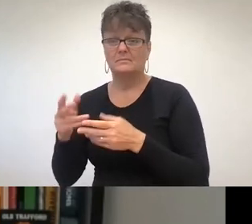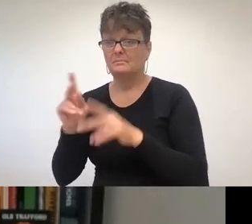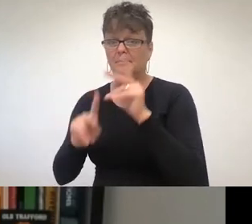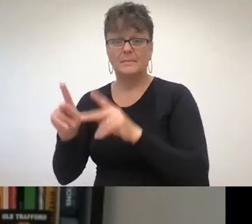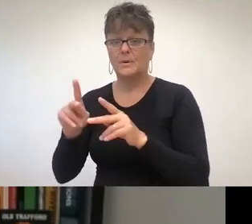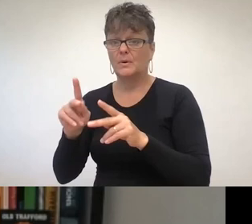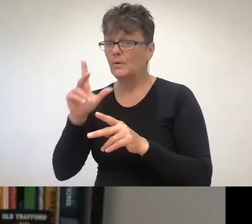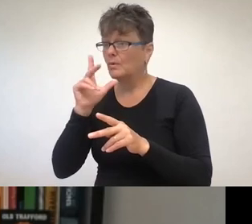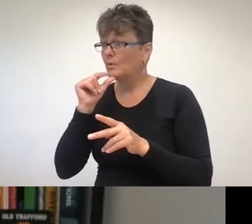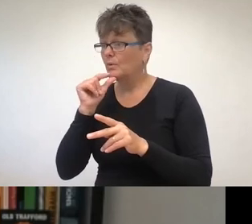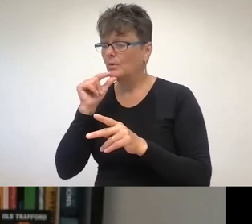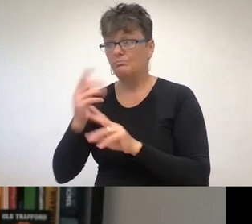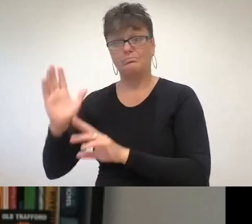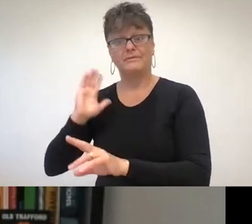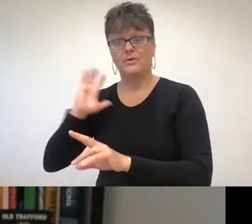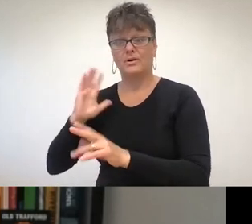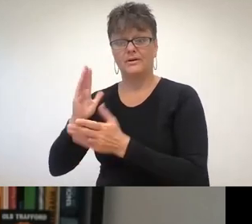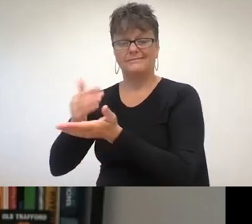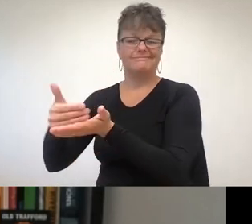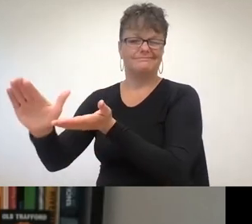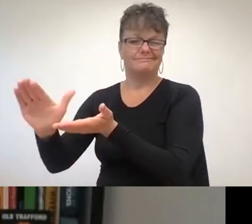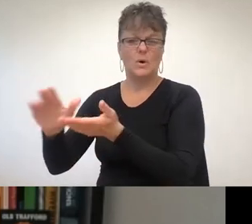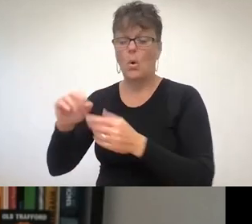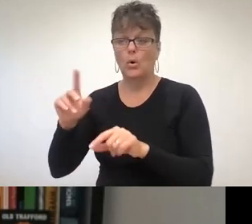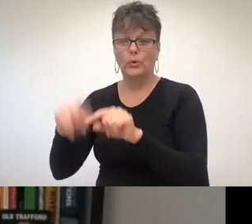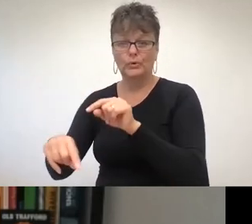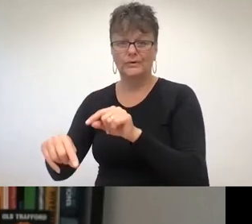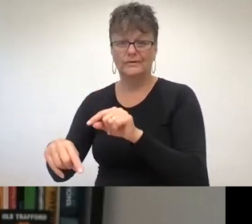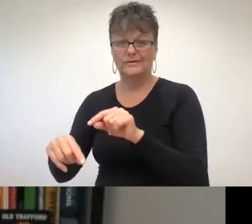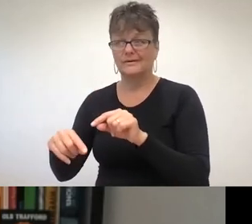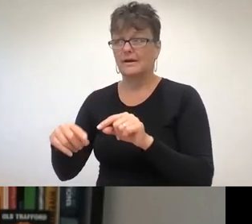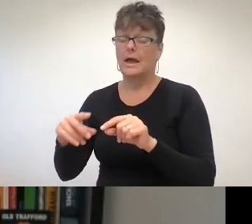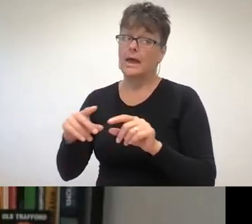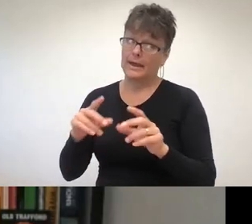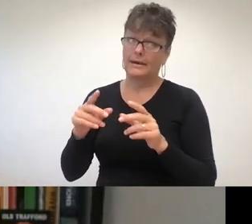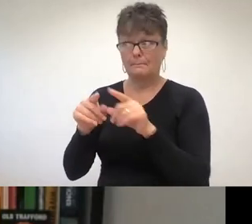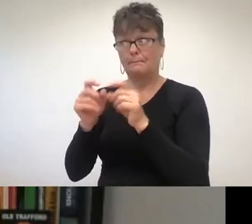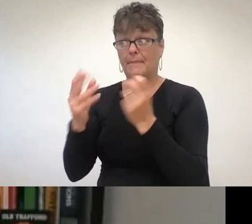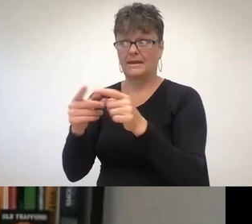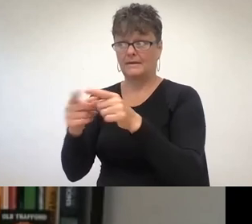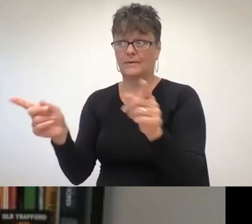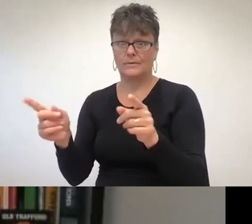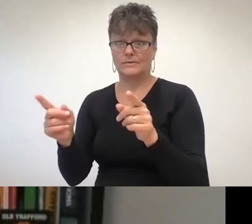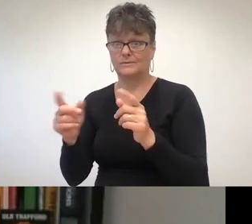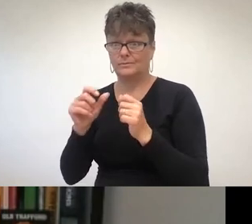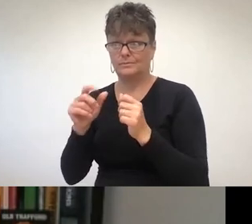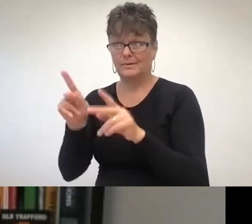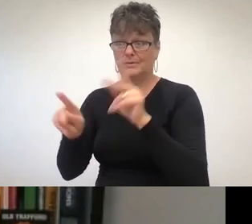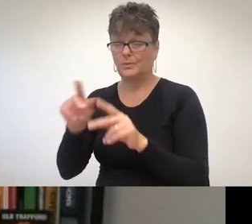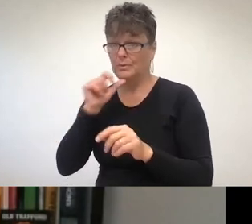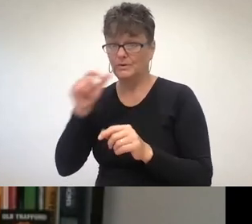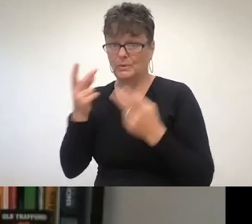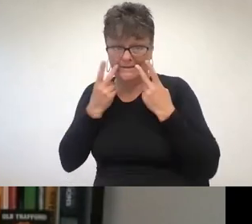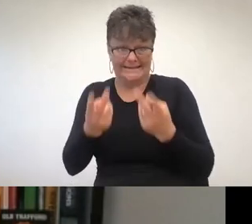who have historically been excluded and who are currently underrepresented in our campuses. Because